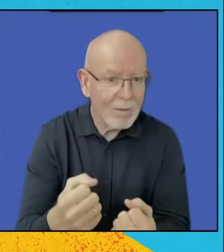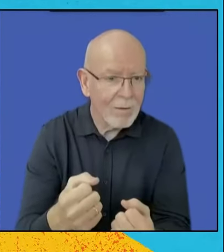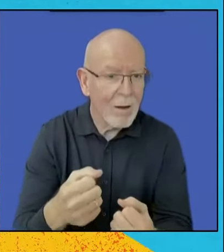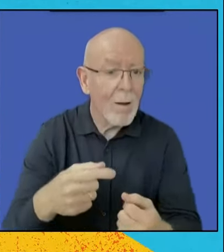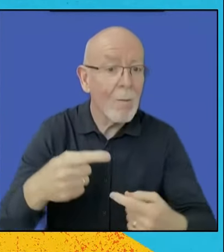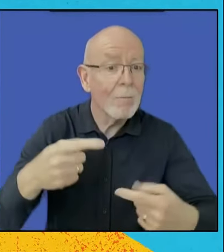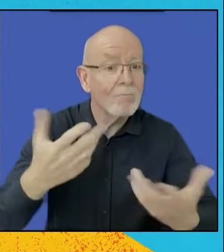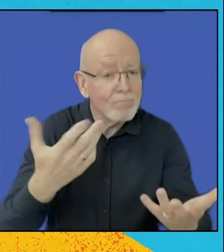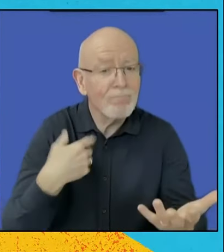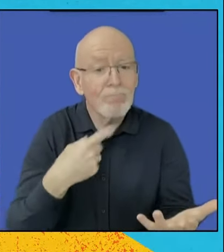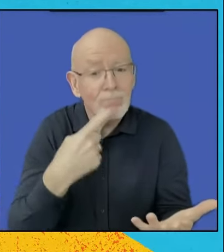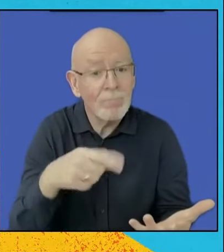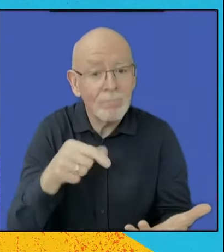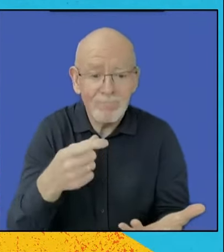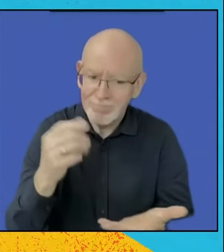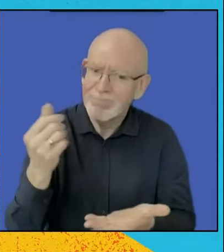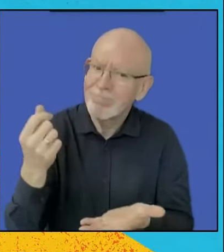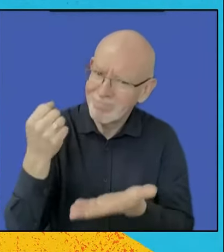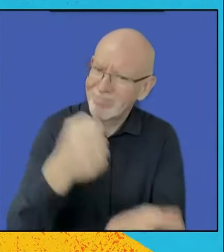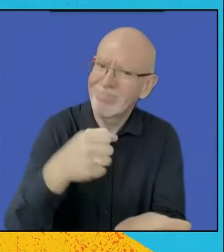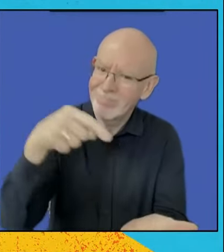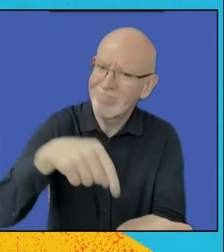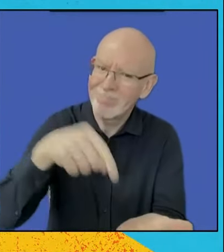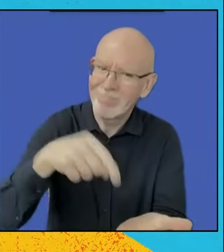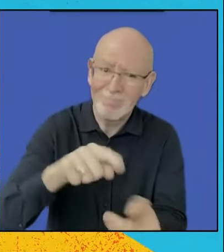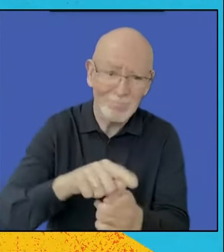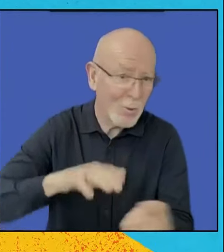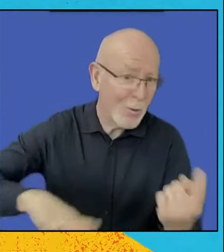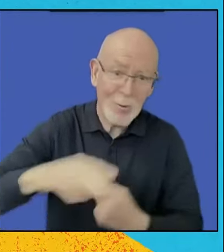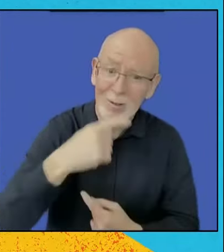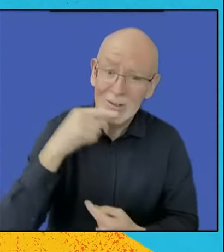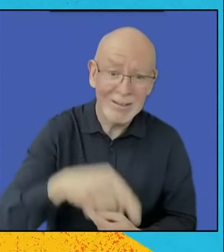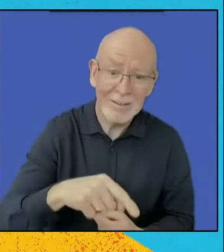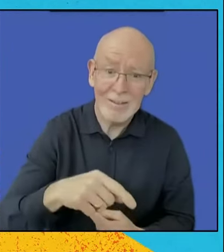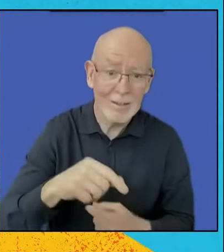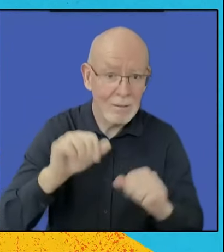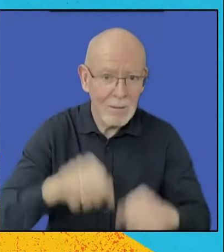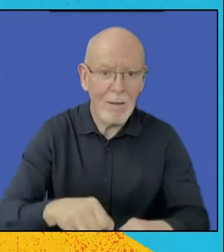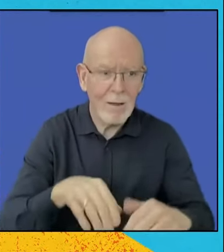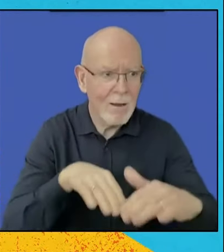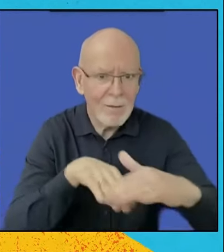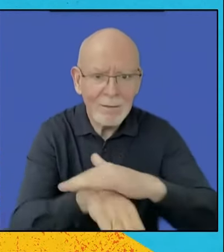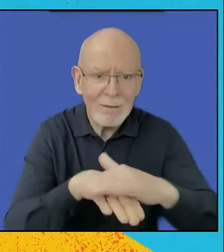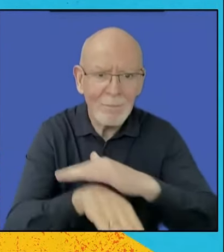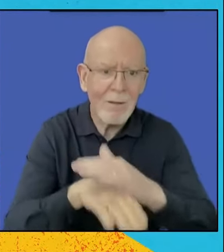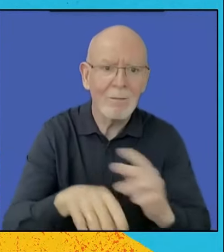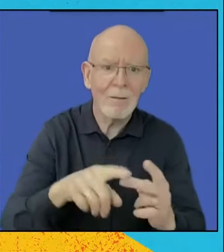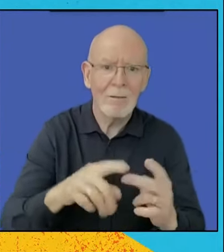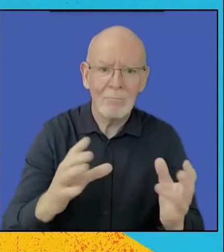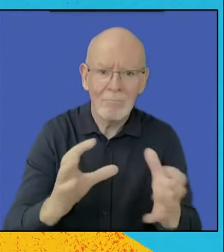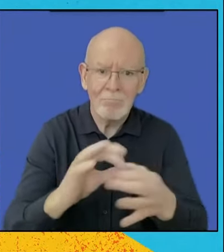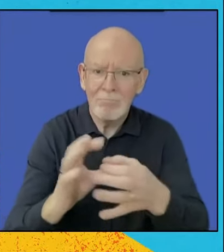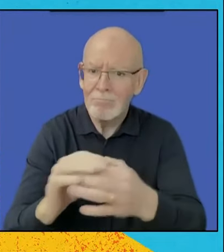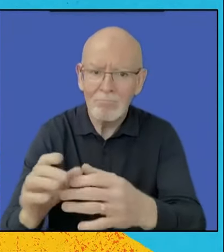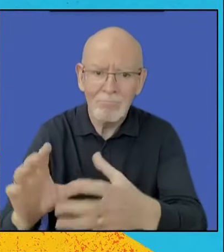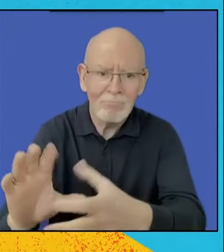that, only a fraction is reaching the front lines. At the same time, less than 3% of parliamentarians globally are young